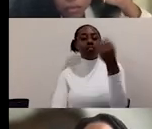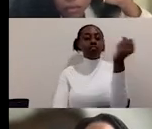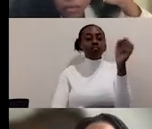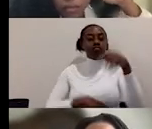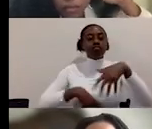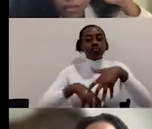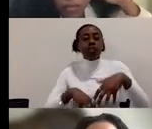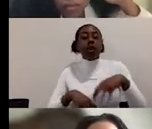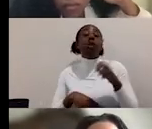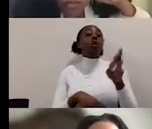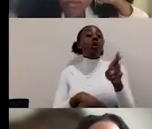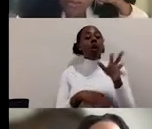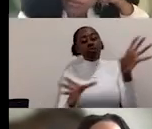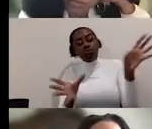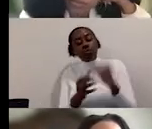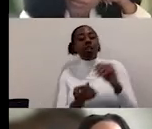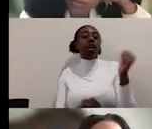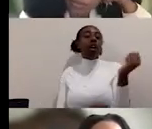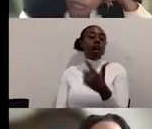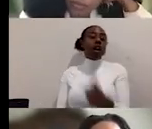We'll give it a minute just for folks to get